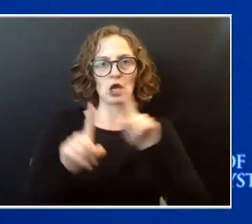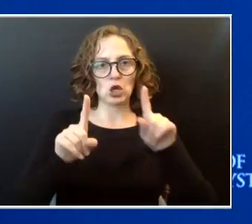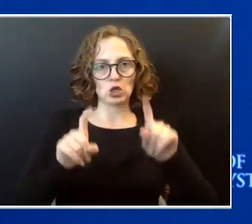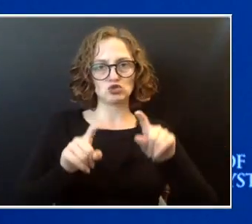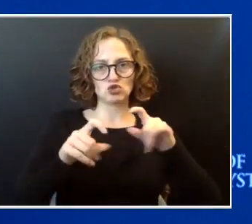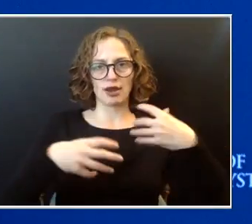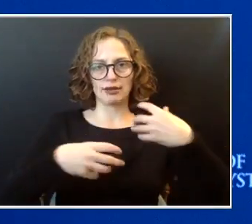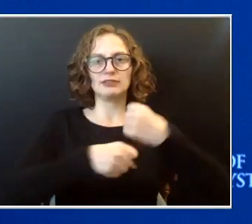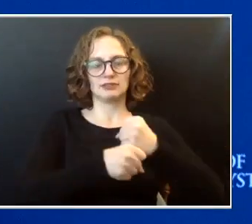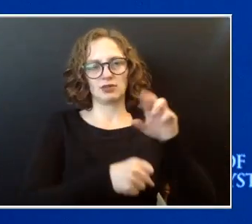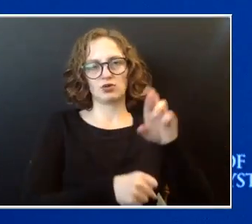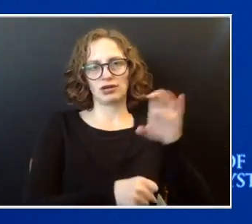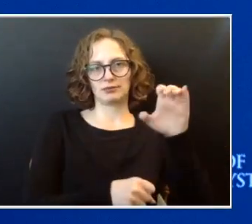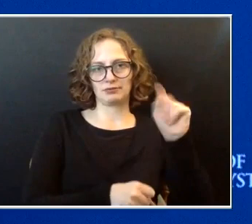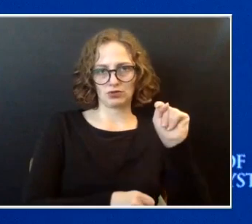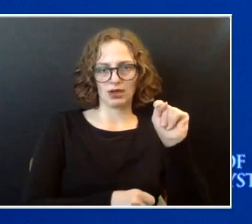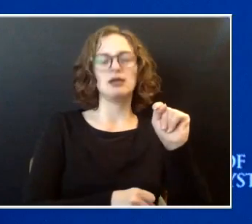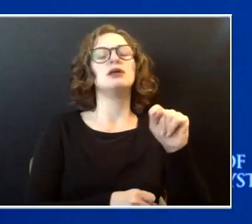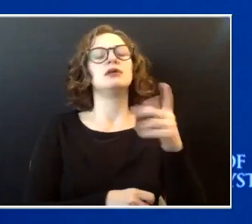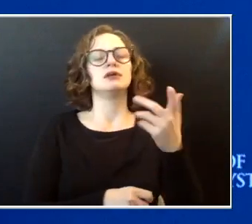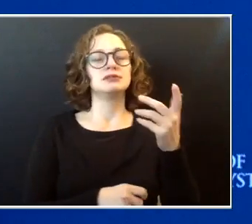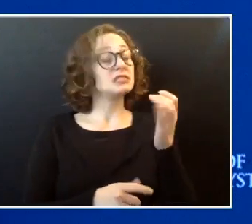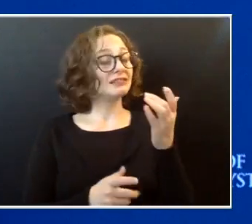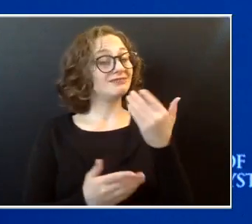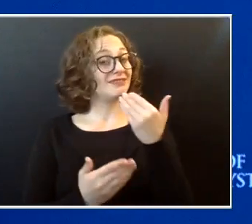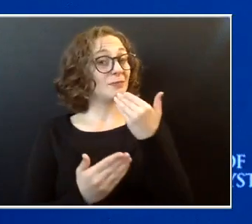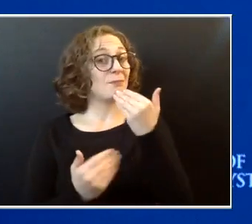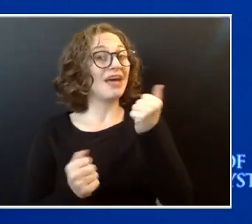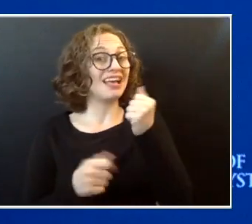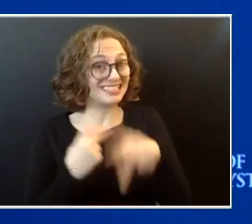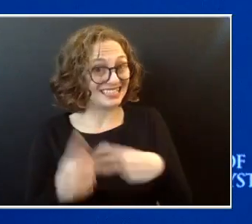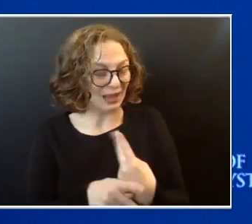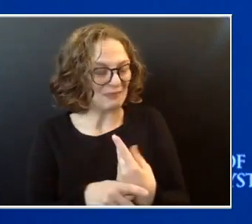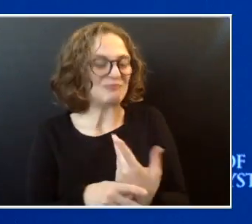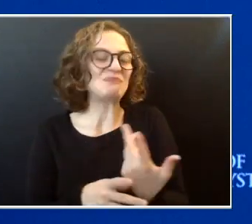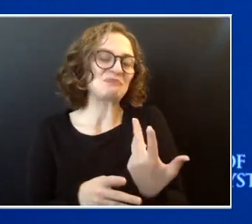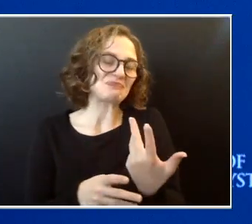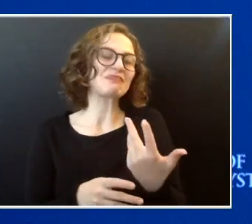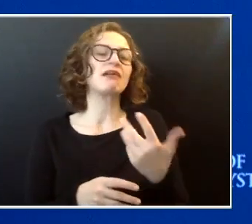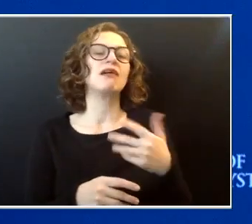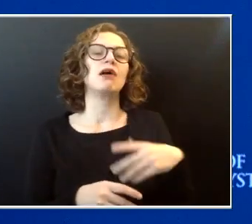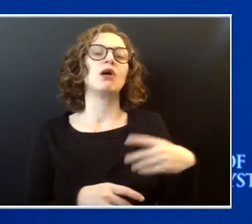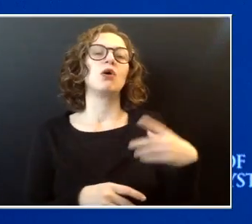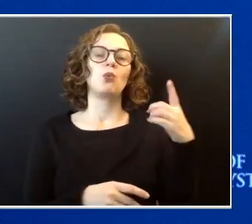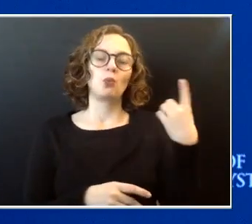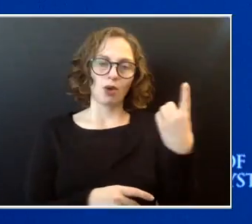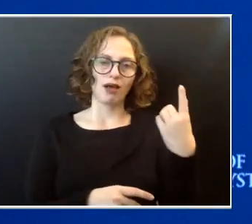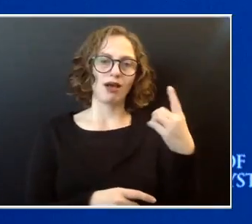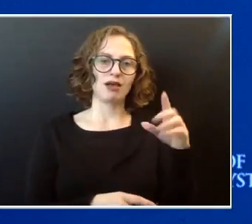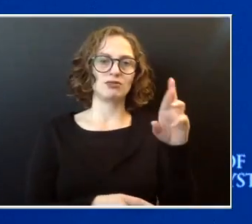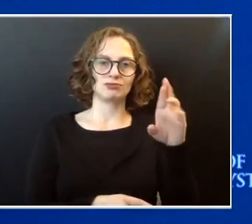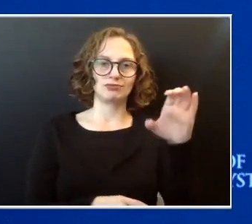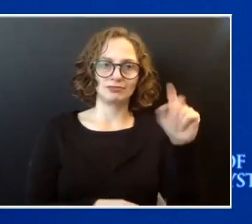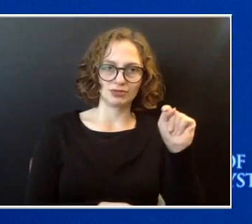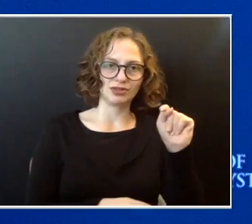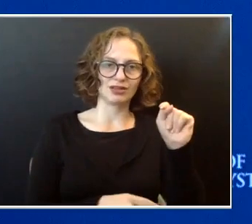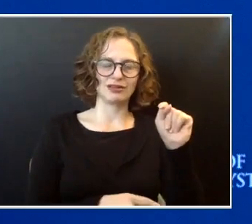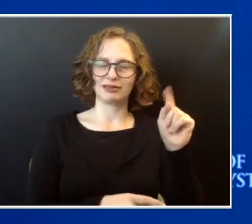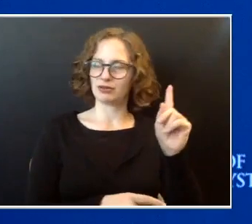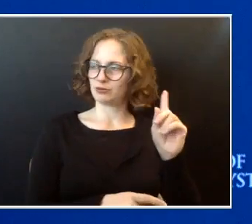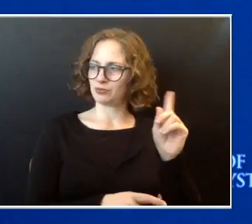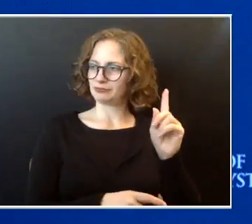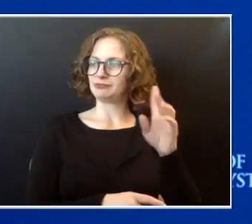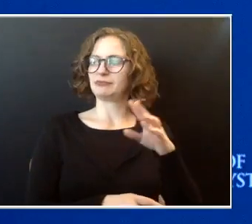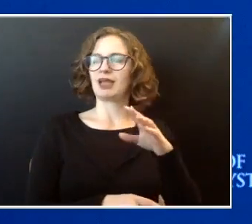controlled trials. One was in Denmark. Did not show statistically significant reduced transmission, but it did show a